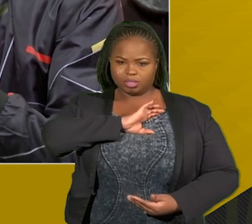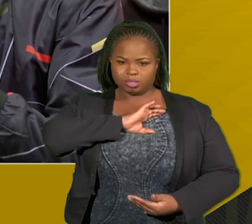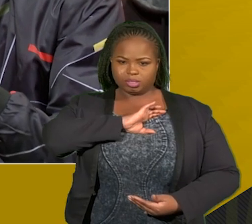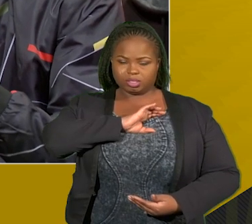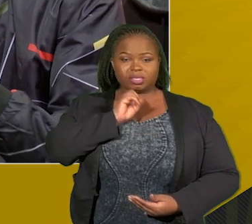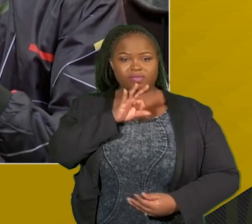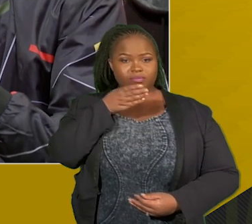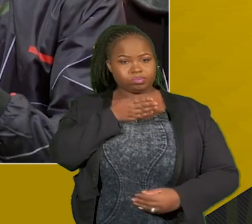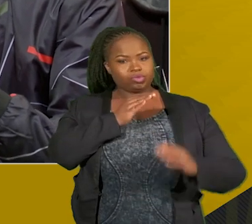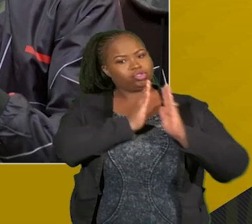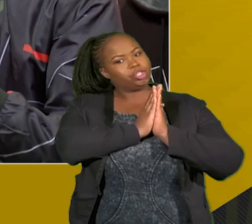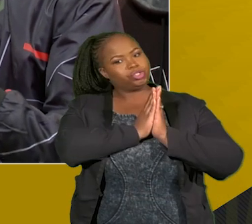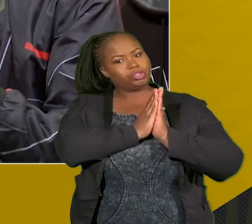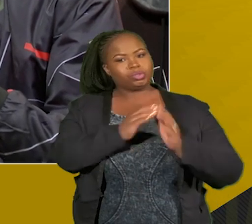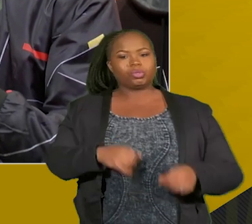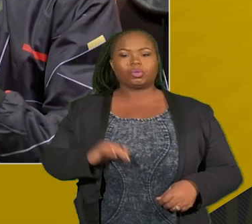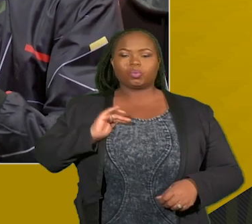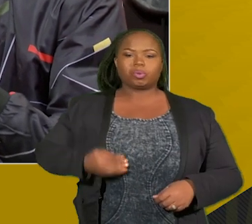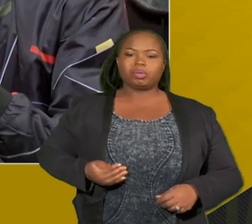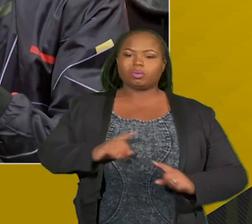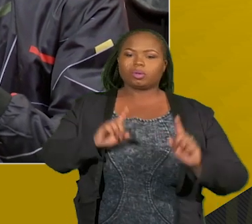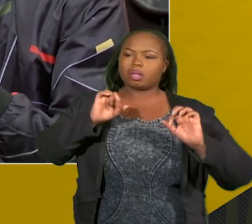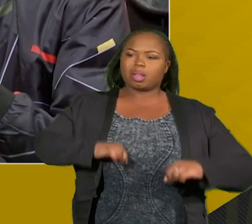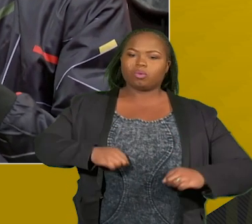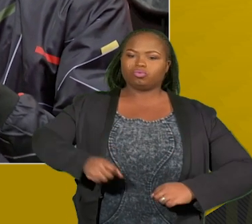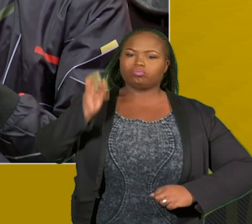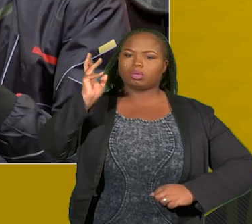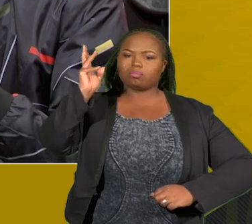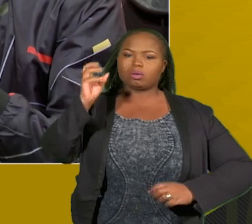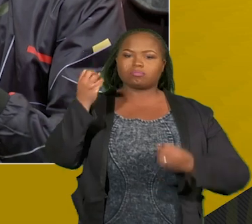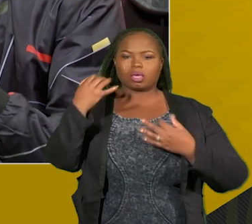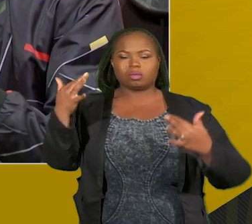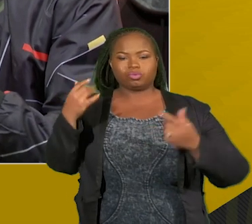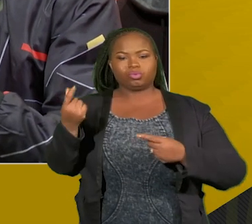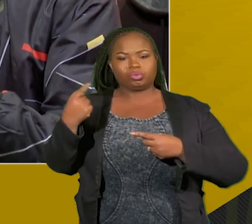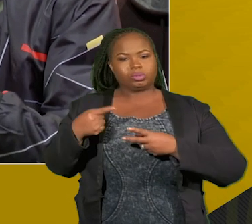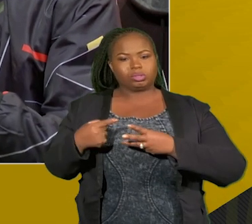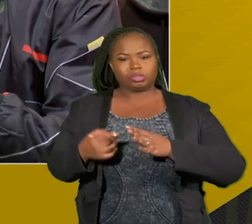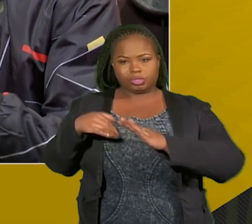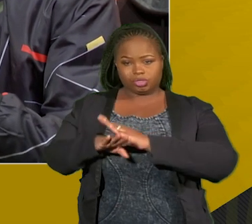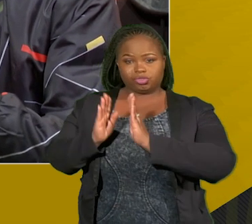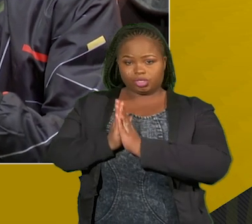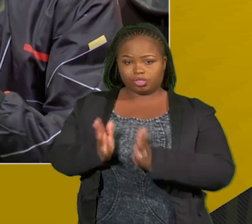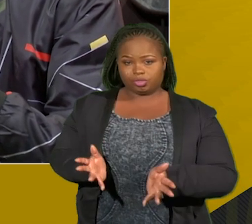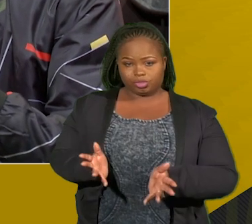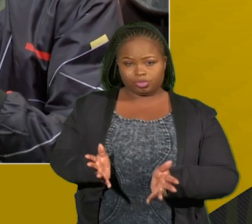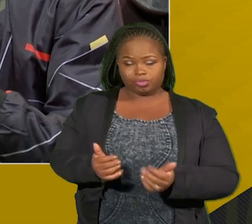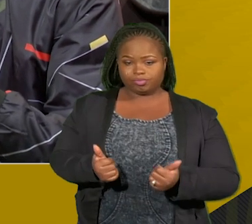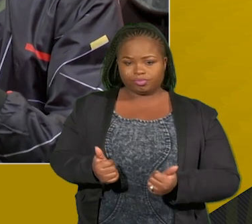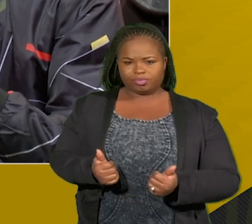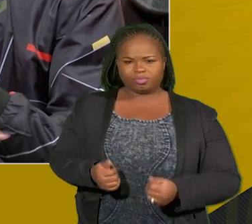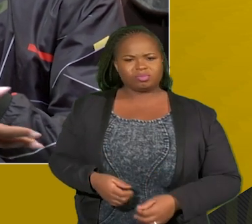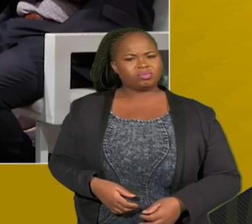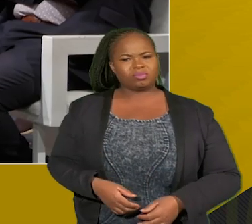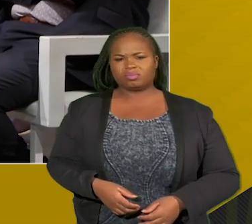if it's a church, which women are not allowed to preach, women are not allowed to do 1, 2, or 3 in the church. Yeah, one. Okay,